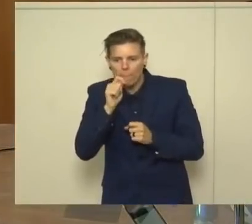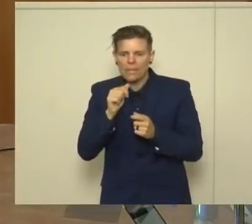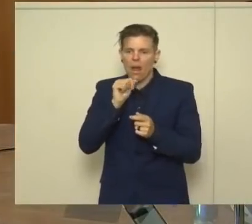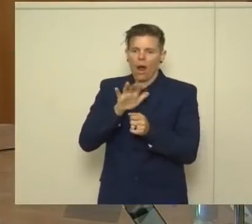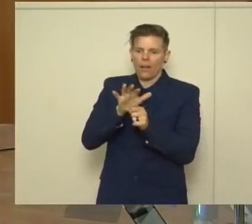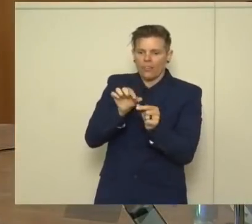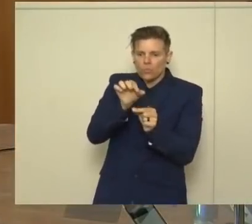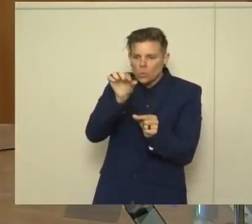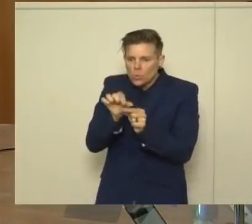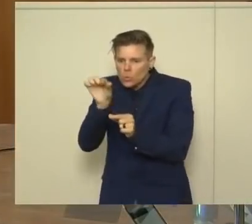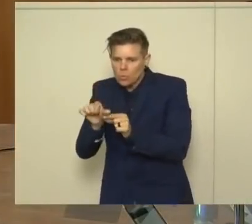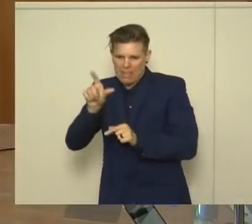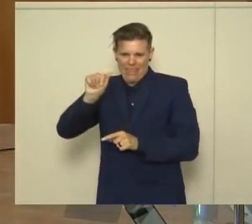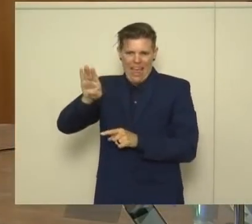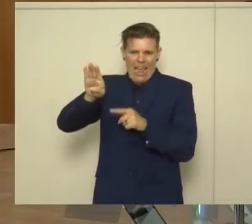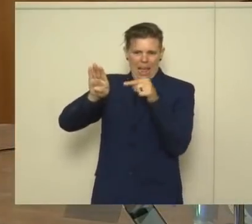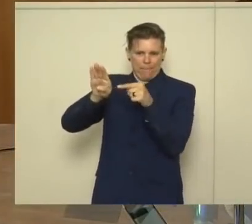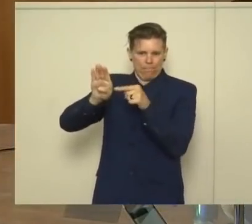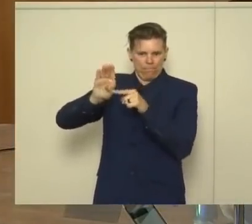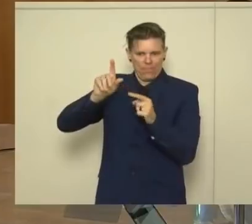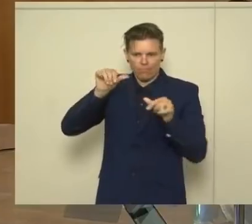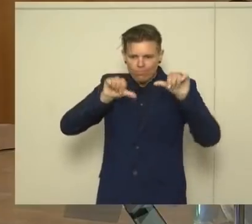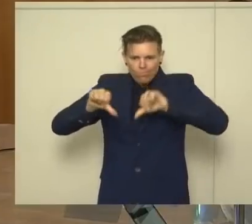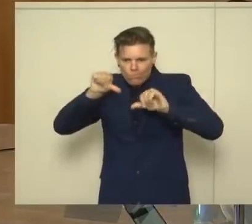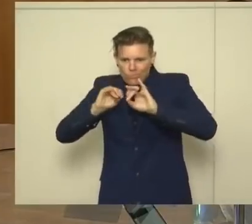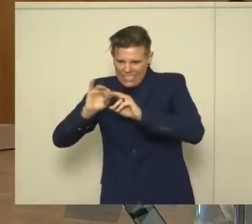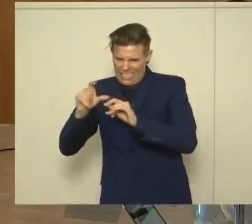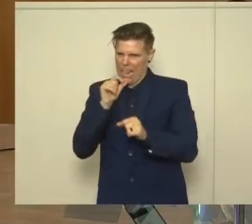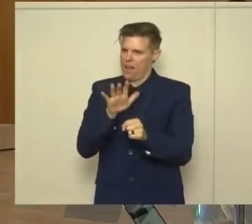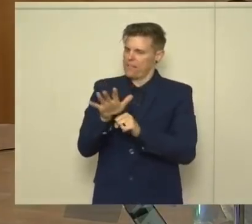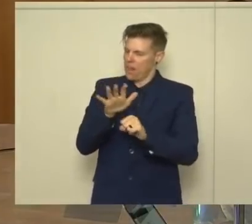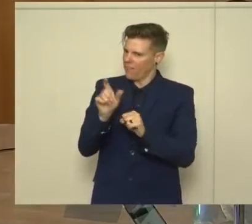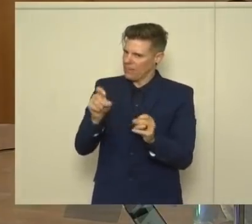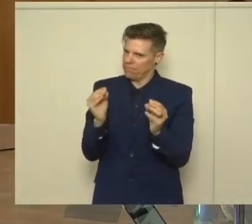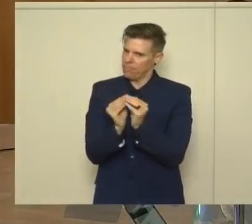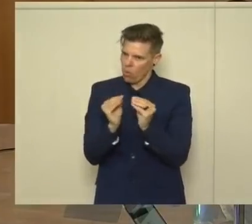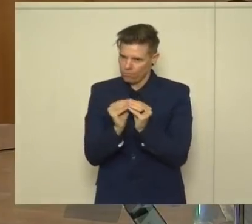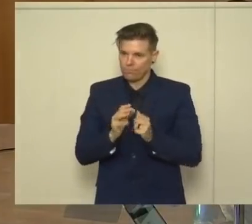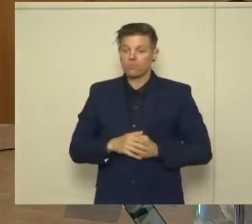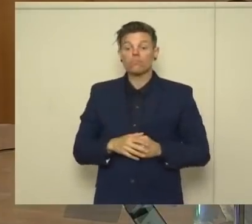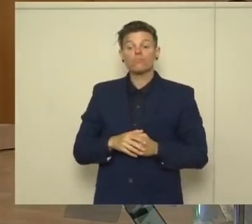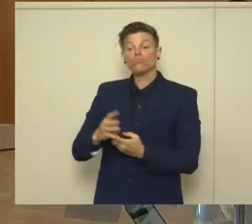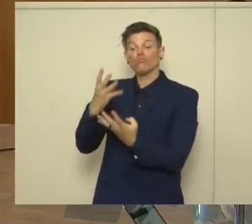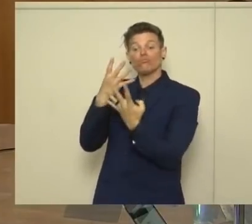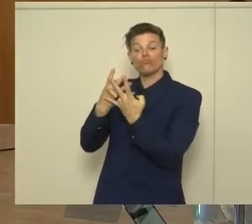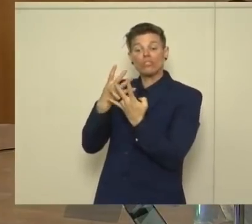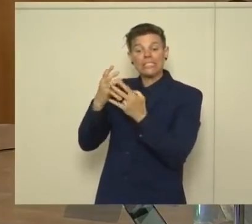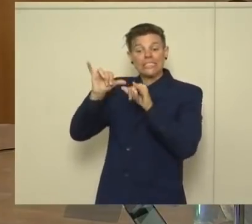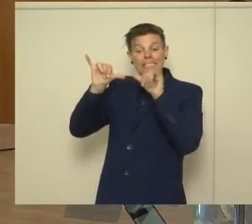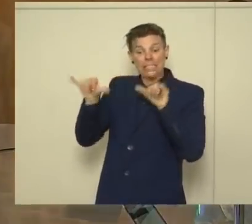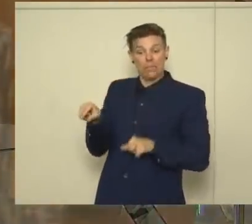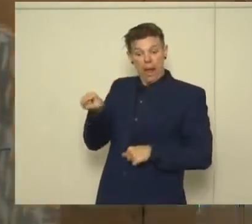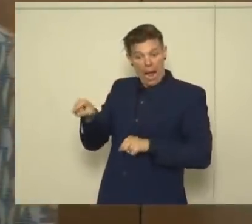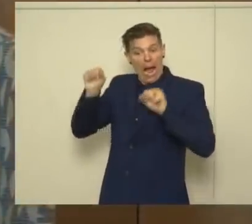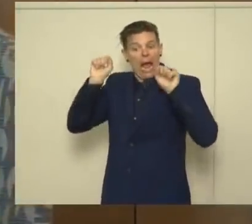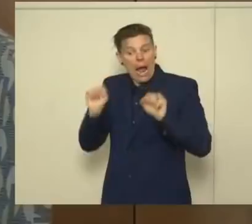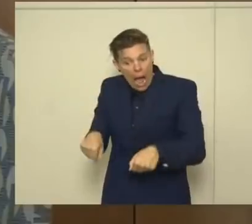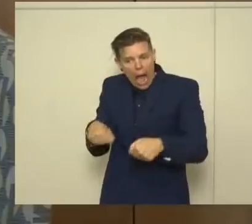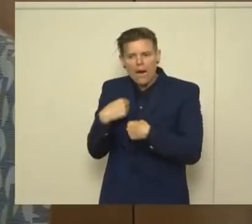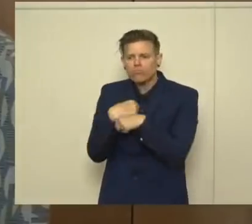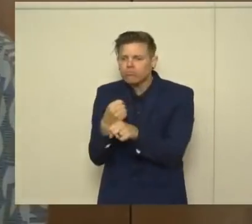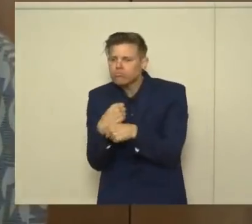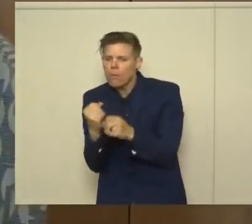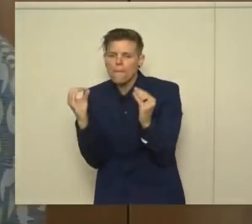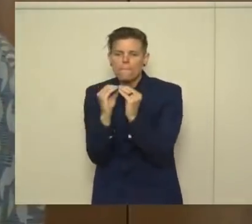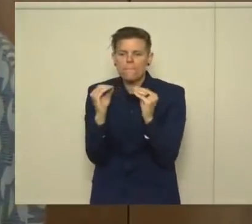And the state correction system can also make masks. So I feel I have a very high degree of confidence that we